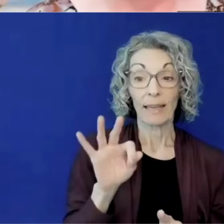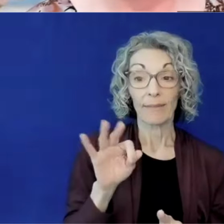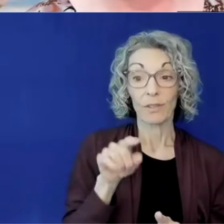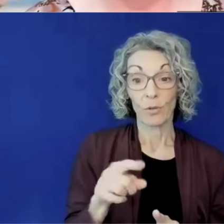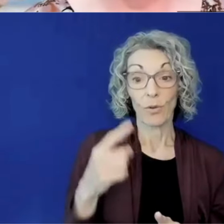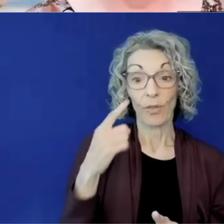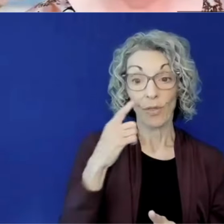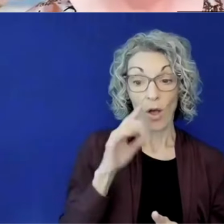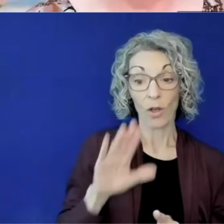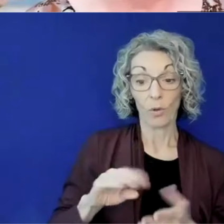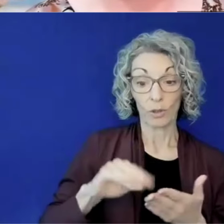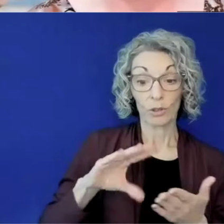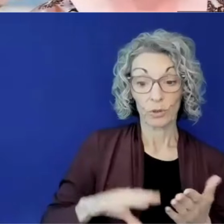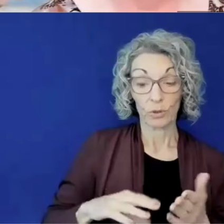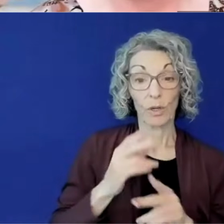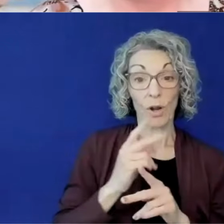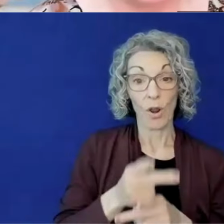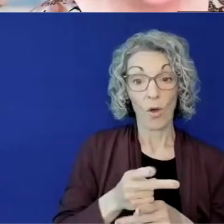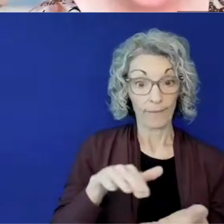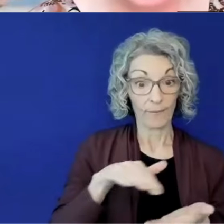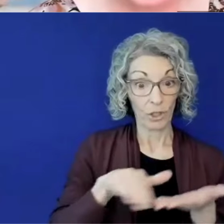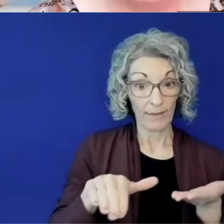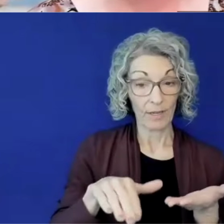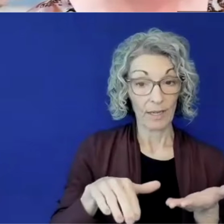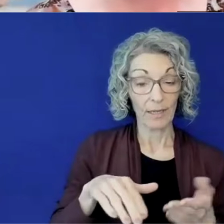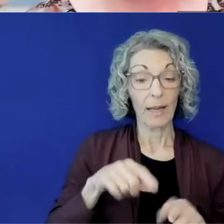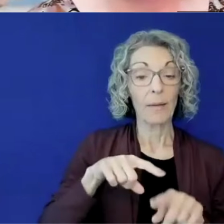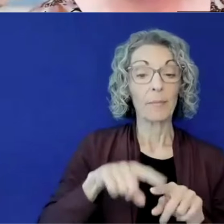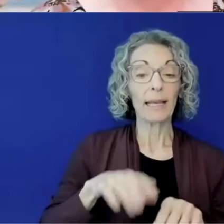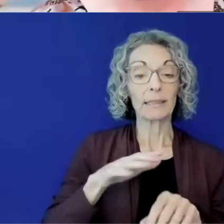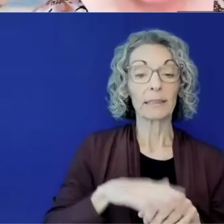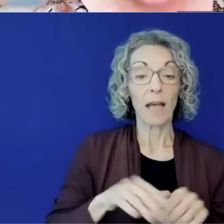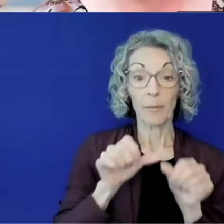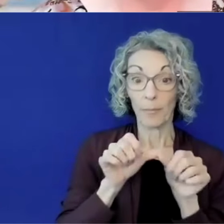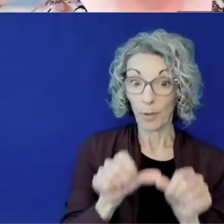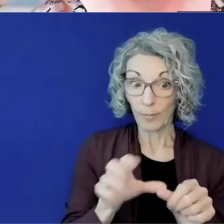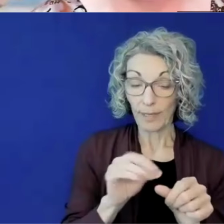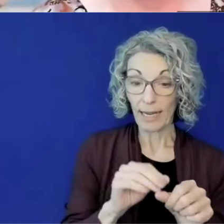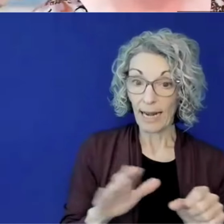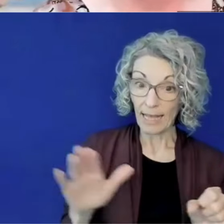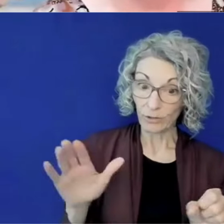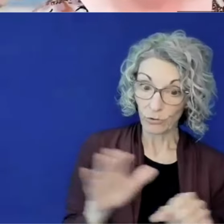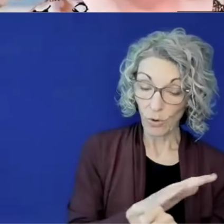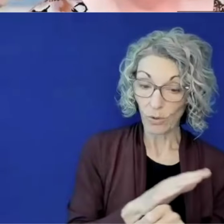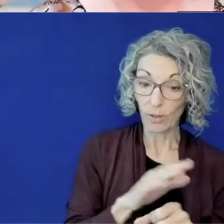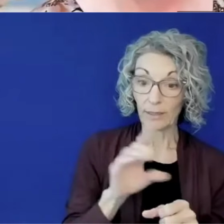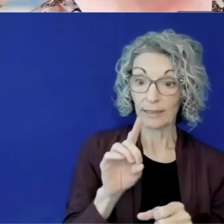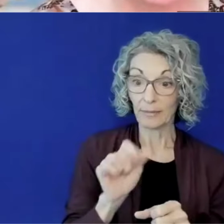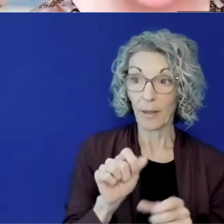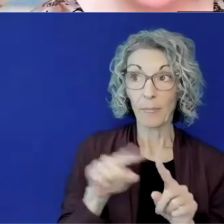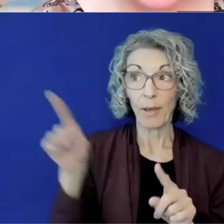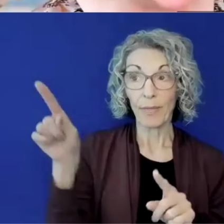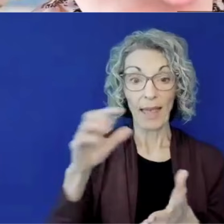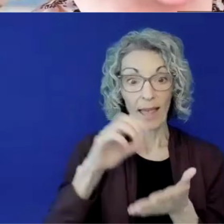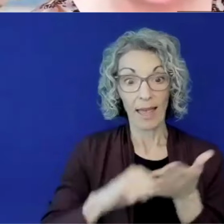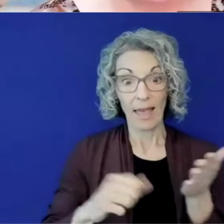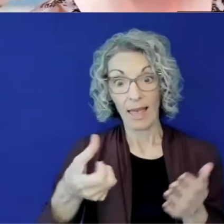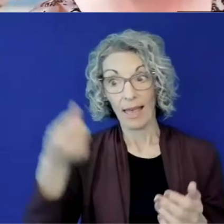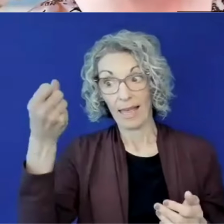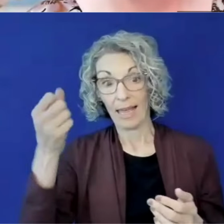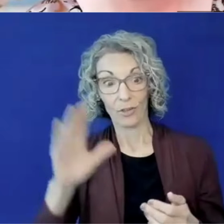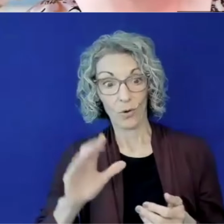loan had been forgiven based on permanent and total disability, but they still garnish your taxes. I am not an